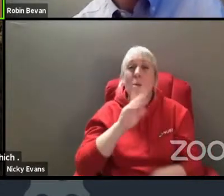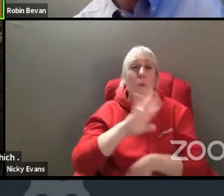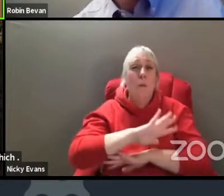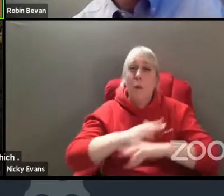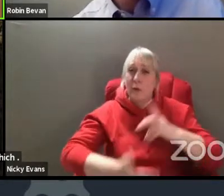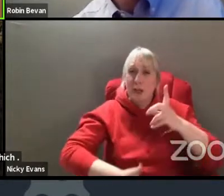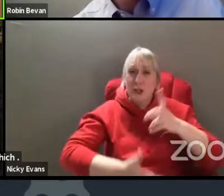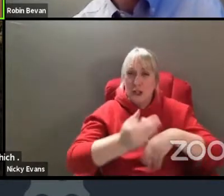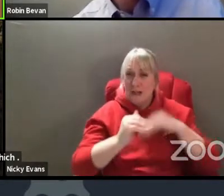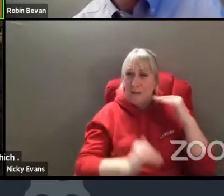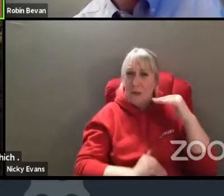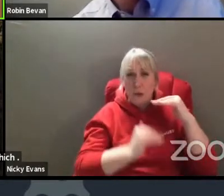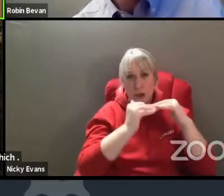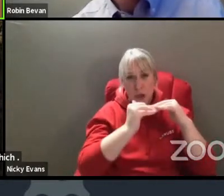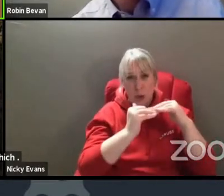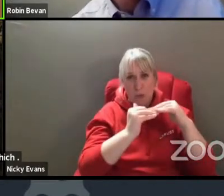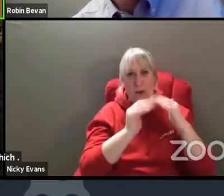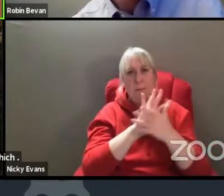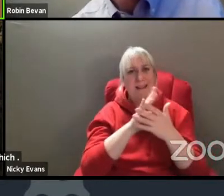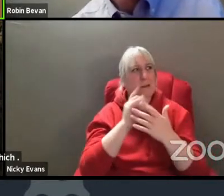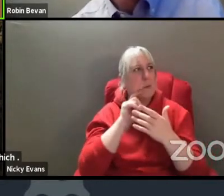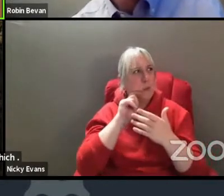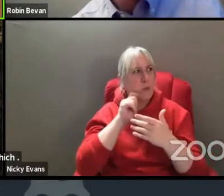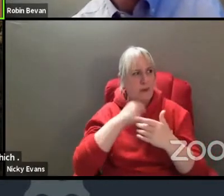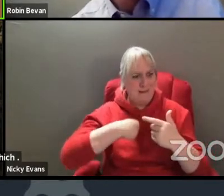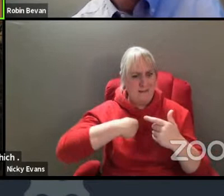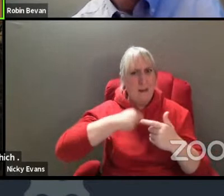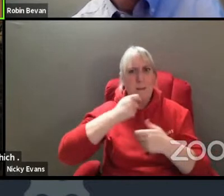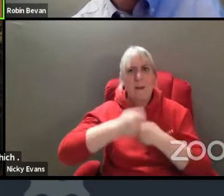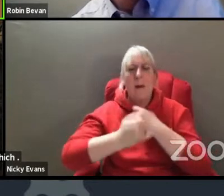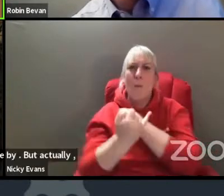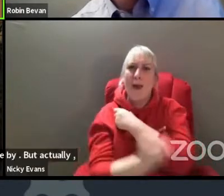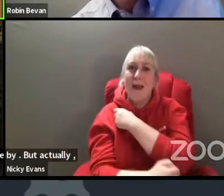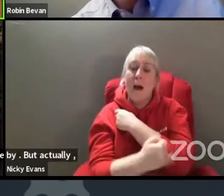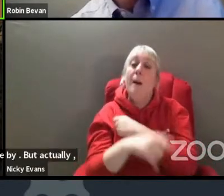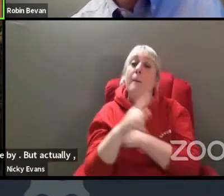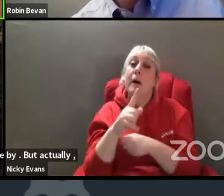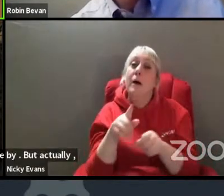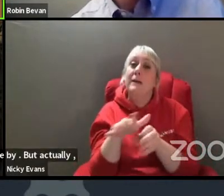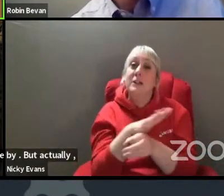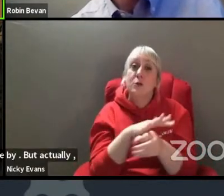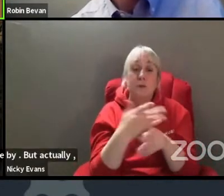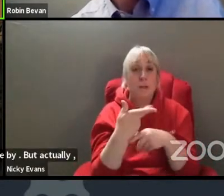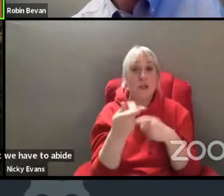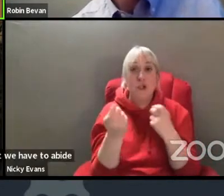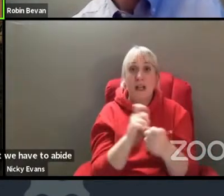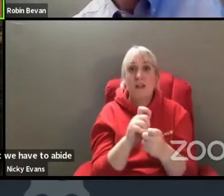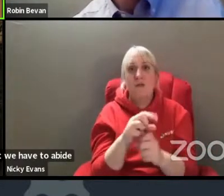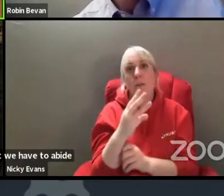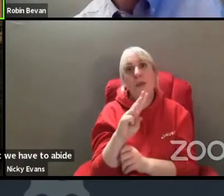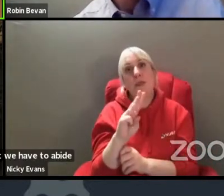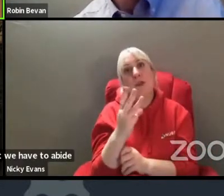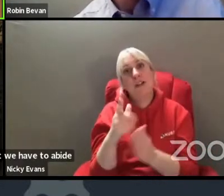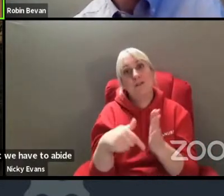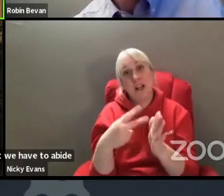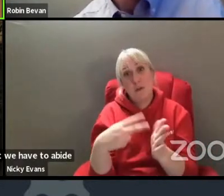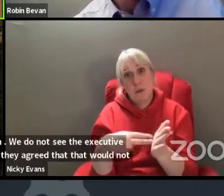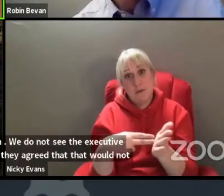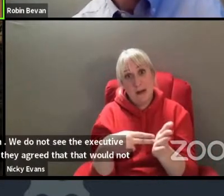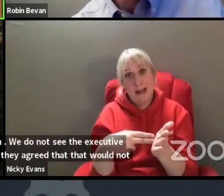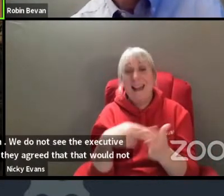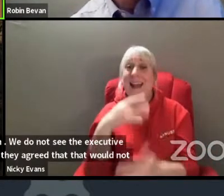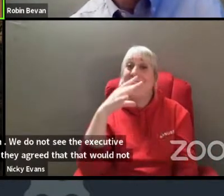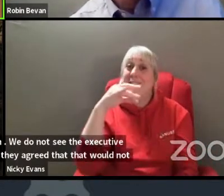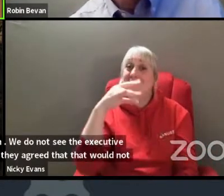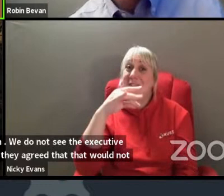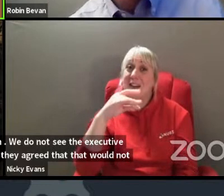would weaken the union, but because the situation has changed from 3rd of January. It has changed. The infection rates are down, as Kevin